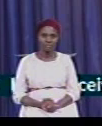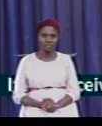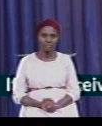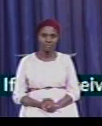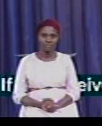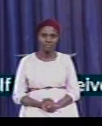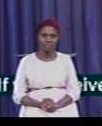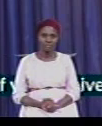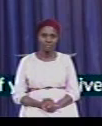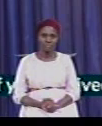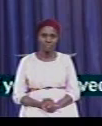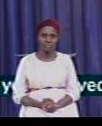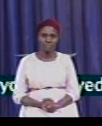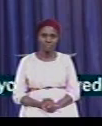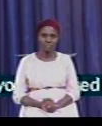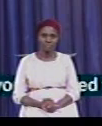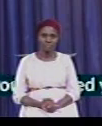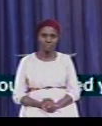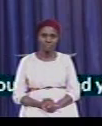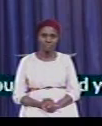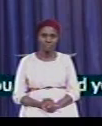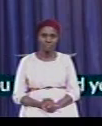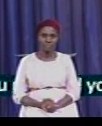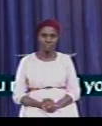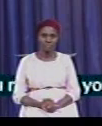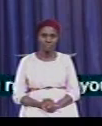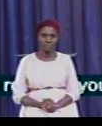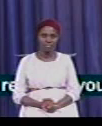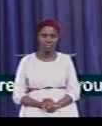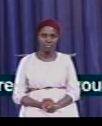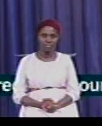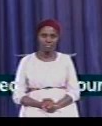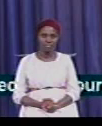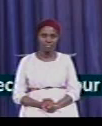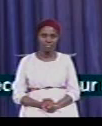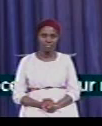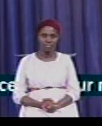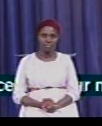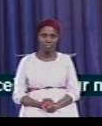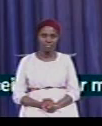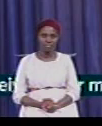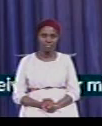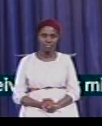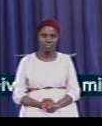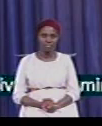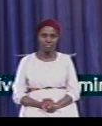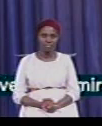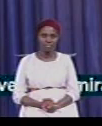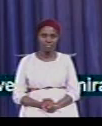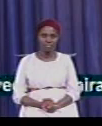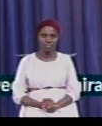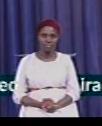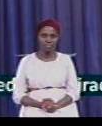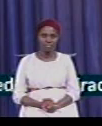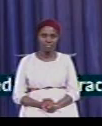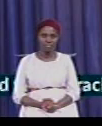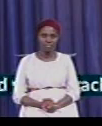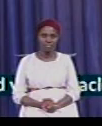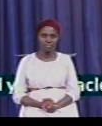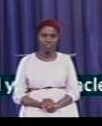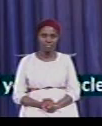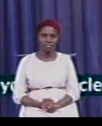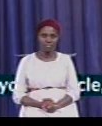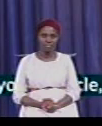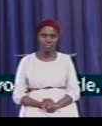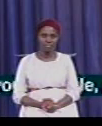de ehie di na se ha me ba no nyankopon onyen senchrenzi omane nsado mo mama me hawo